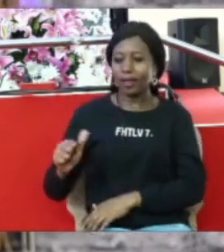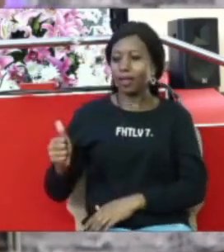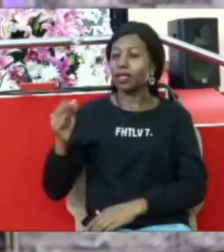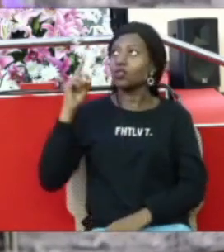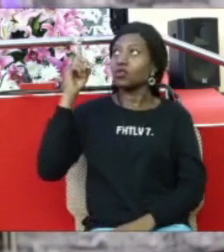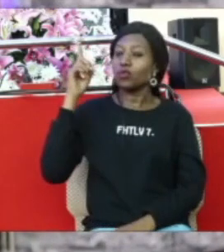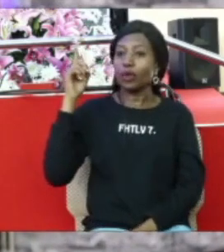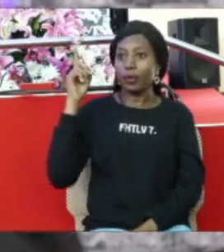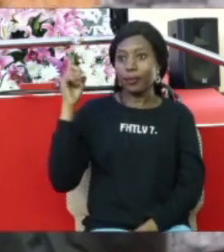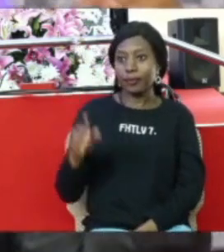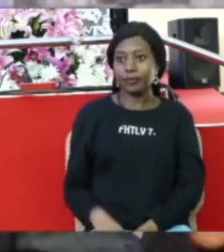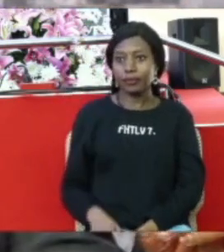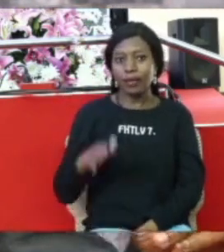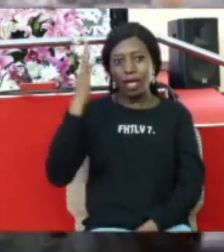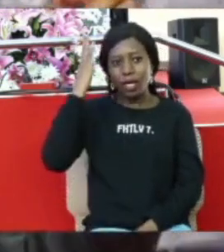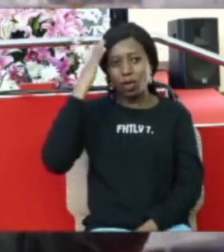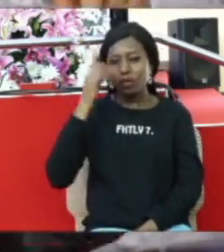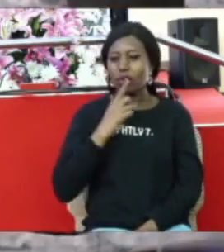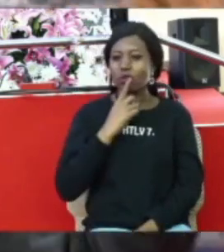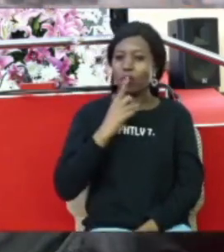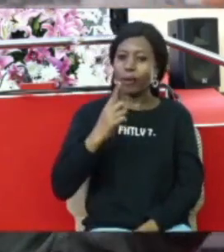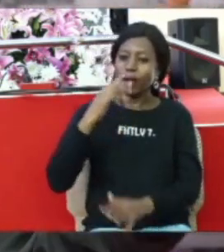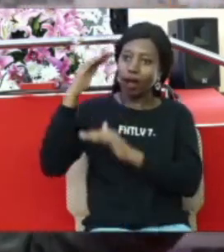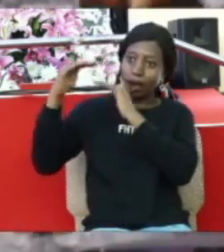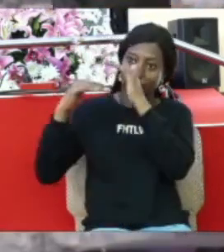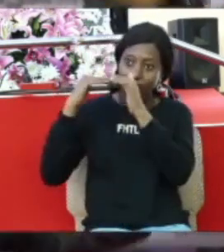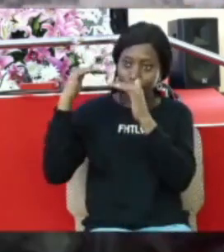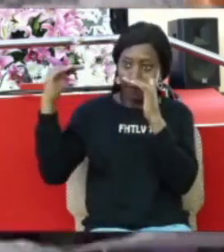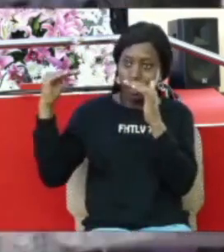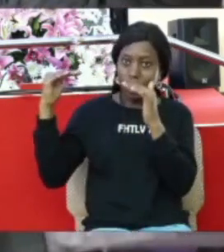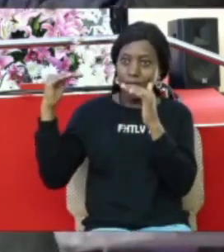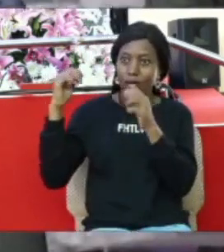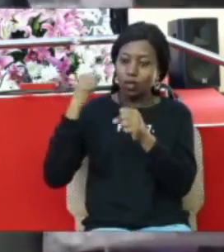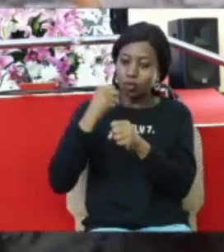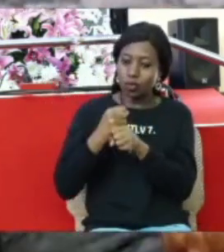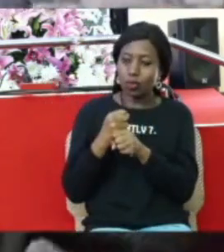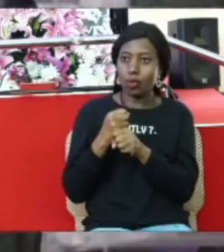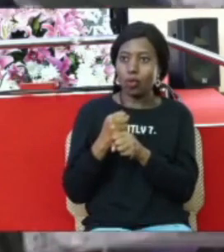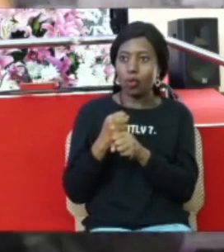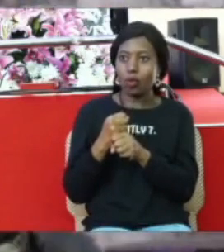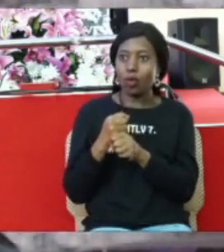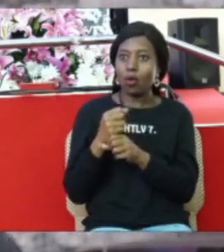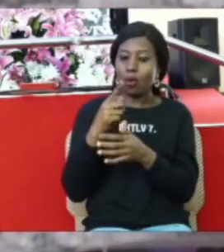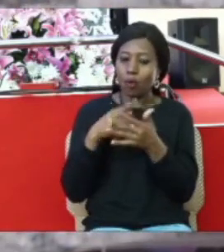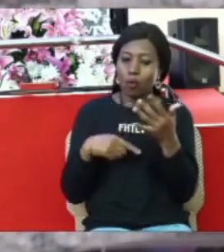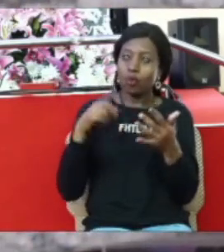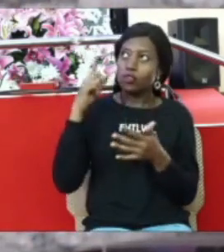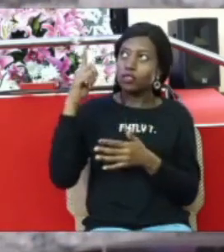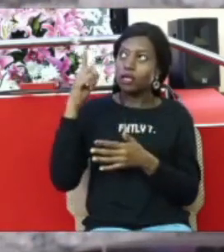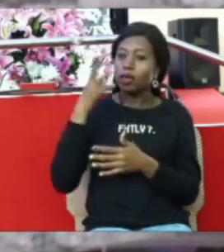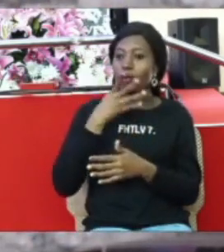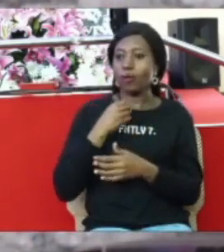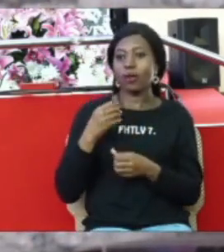He knows how to command heaven and cause the heavens to do the things that he alone can do. That is our